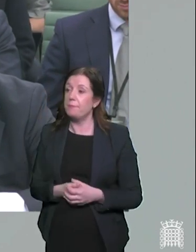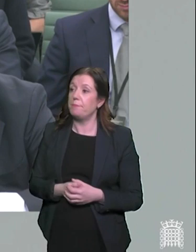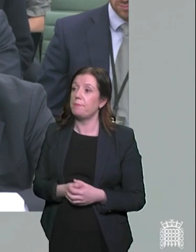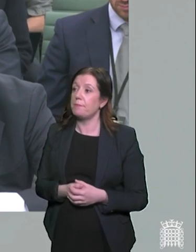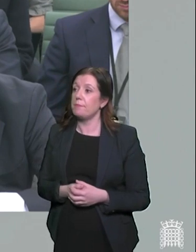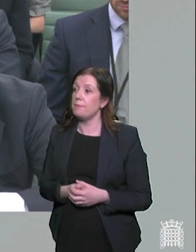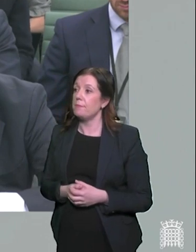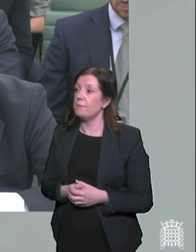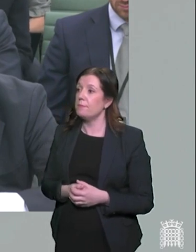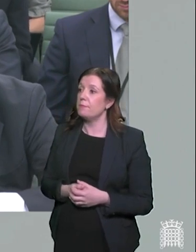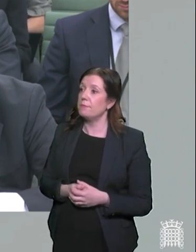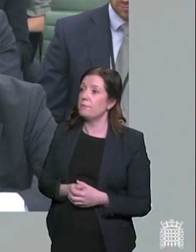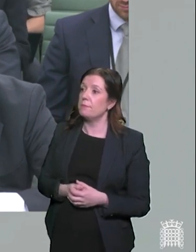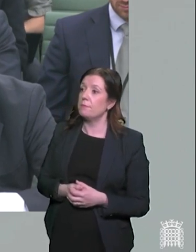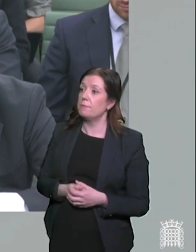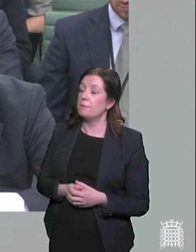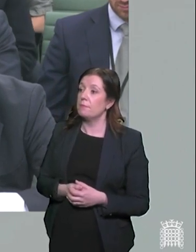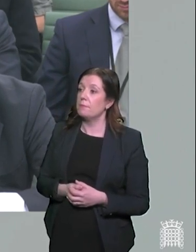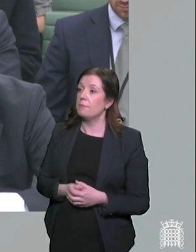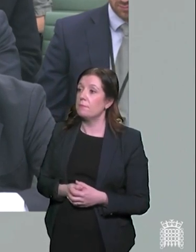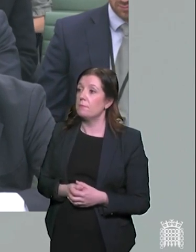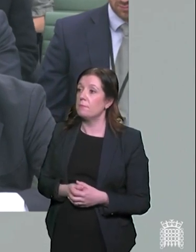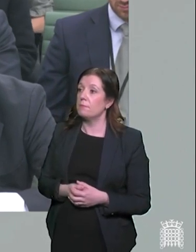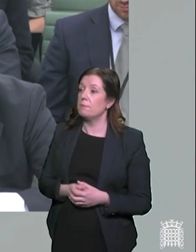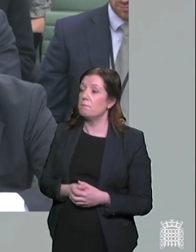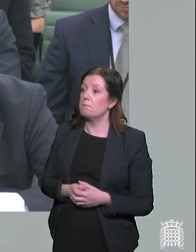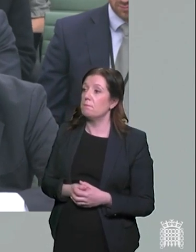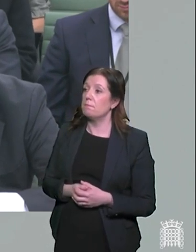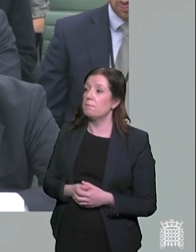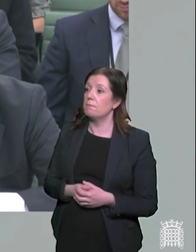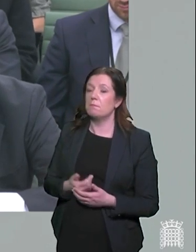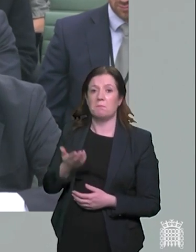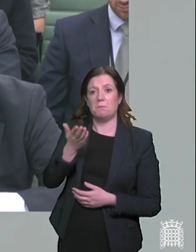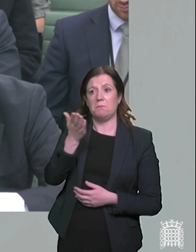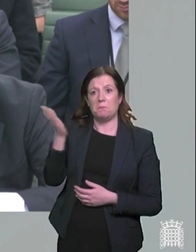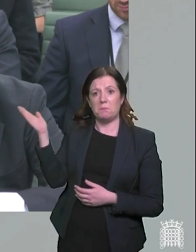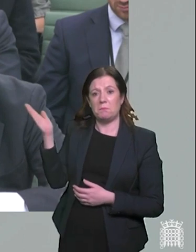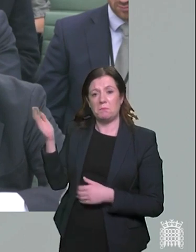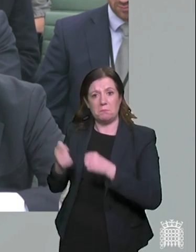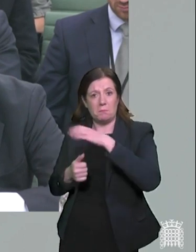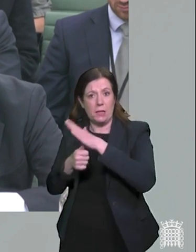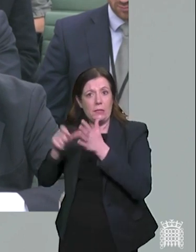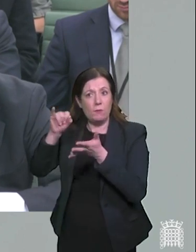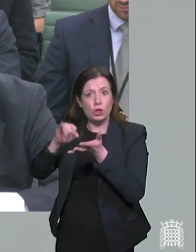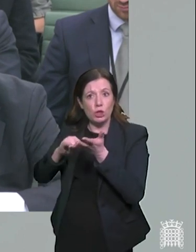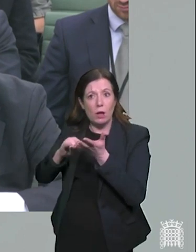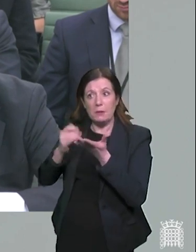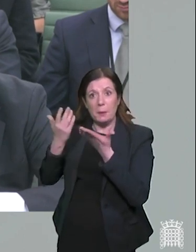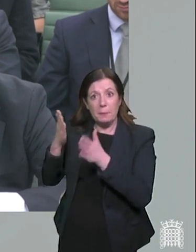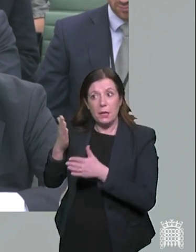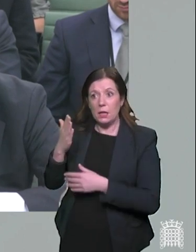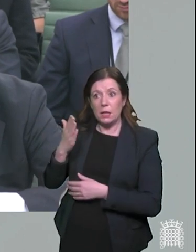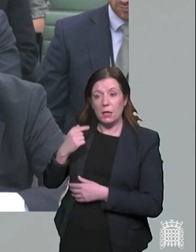I don't remember being specifically assured by any senior civil servant